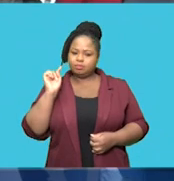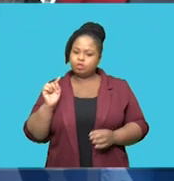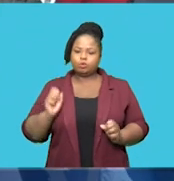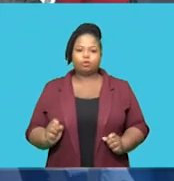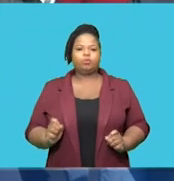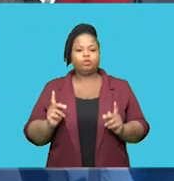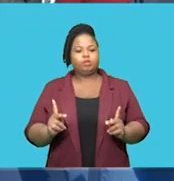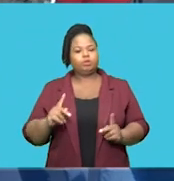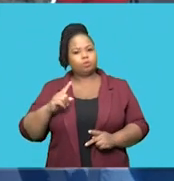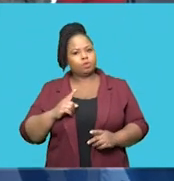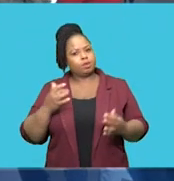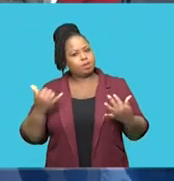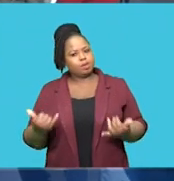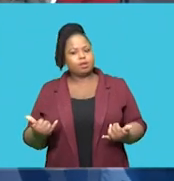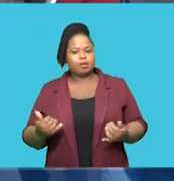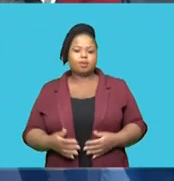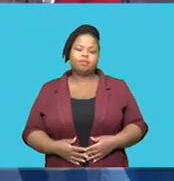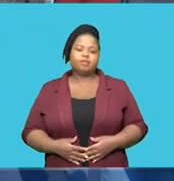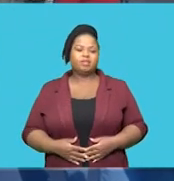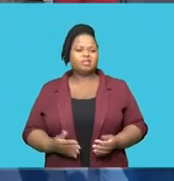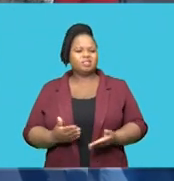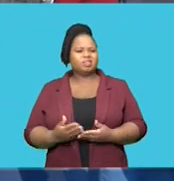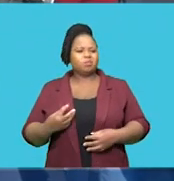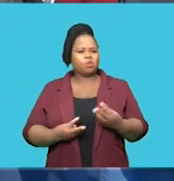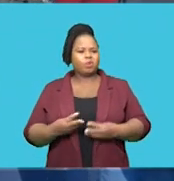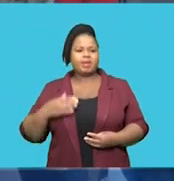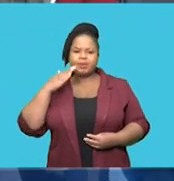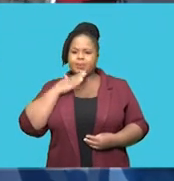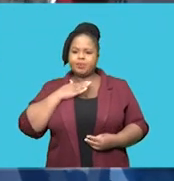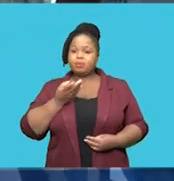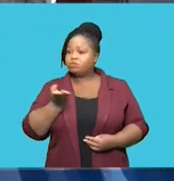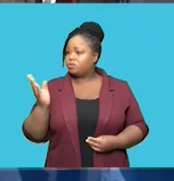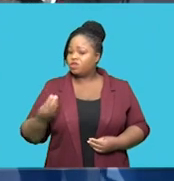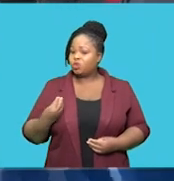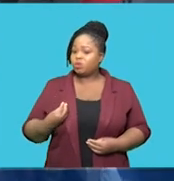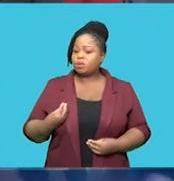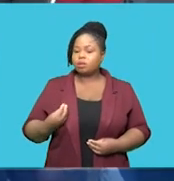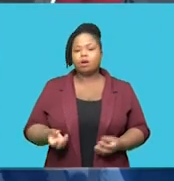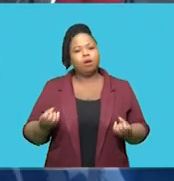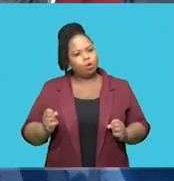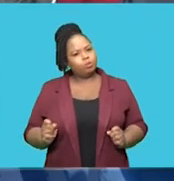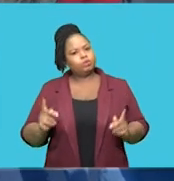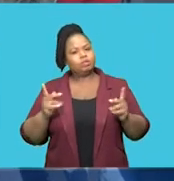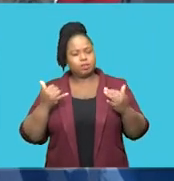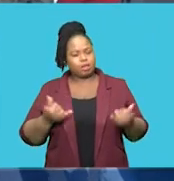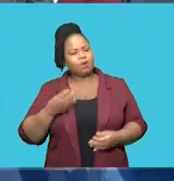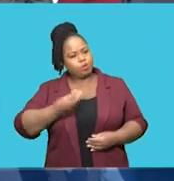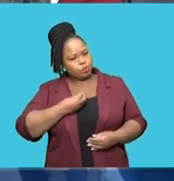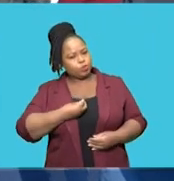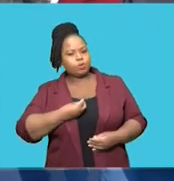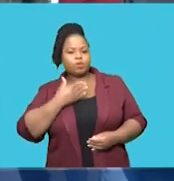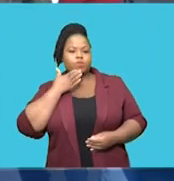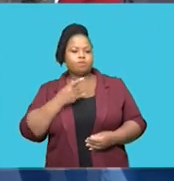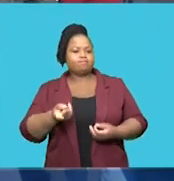opportunity to bring, you know, unemployed, especially I'm talking to the youth here. It's an opportunity to bring the youth into